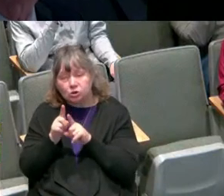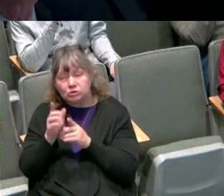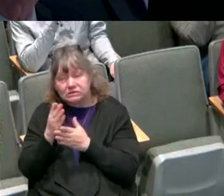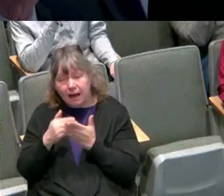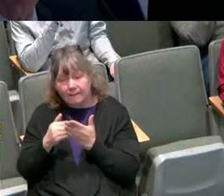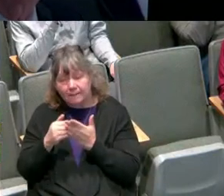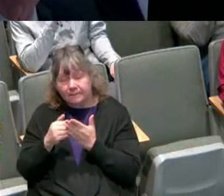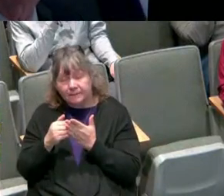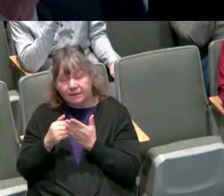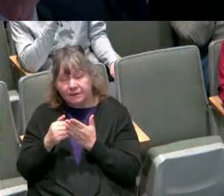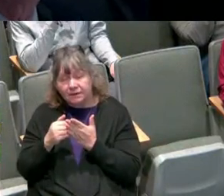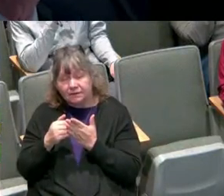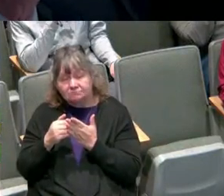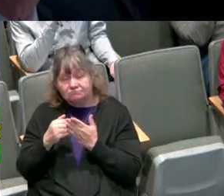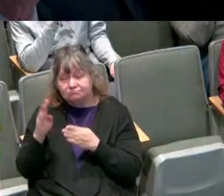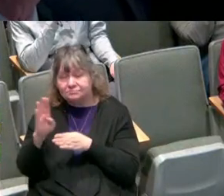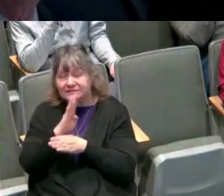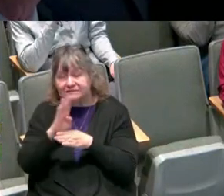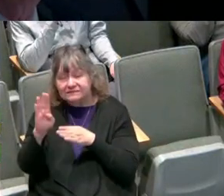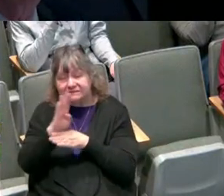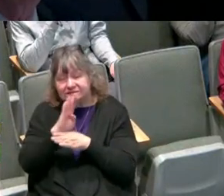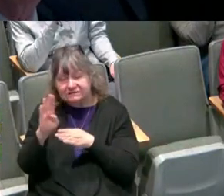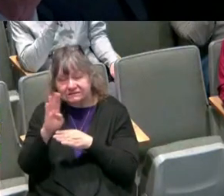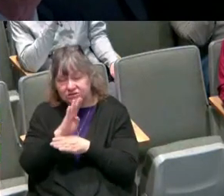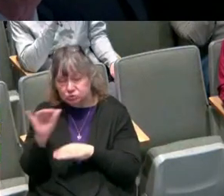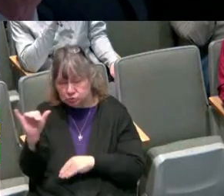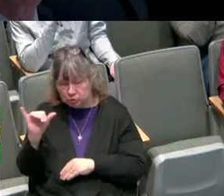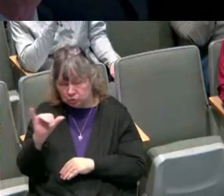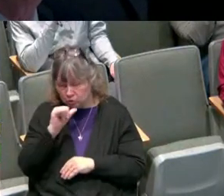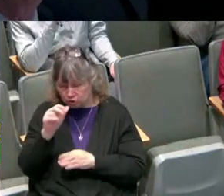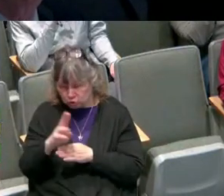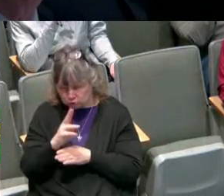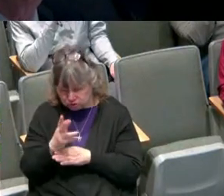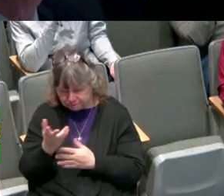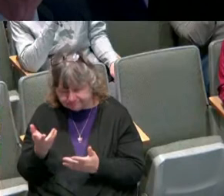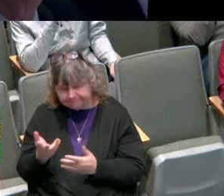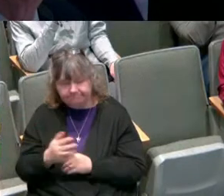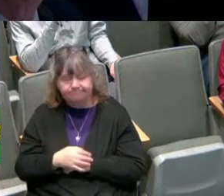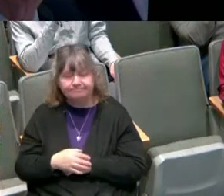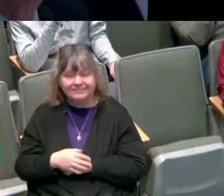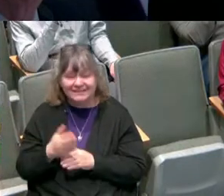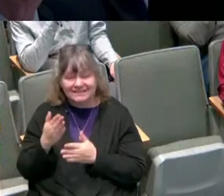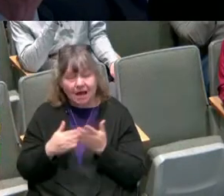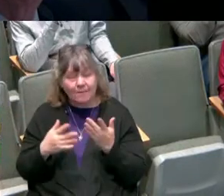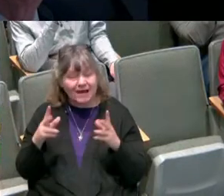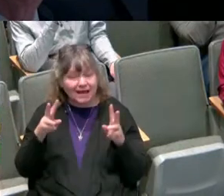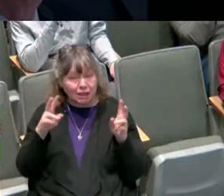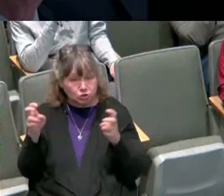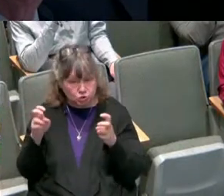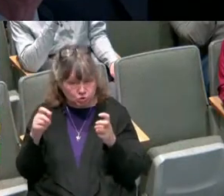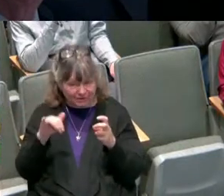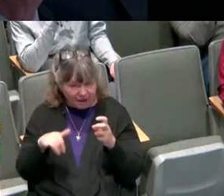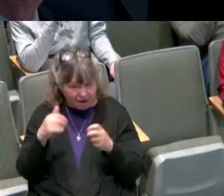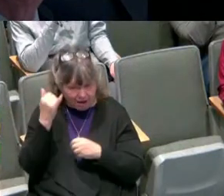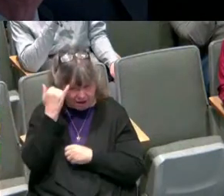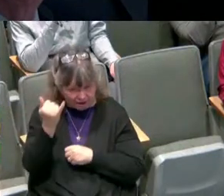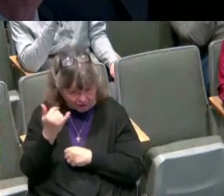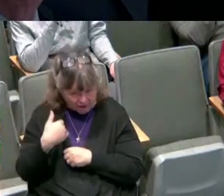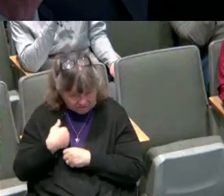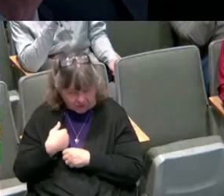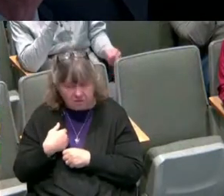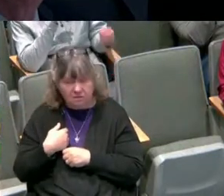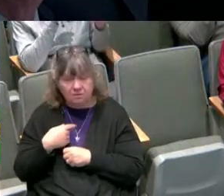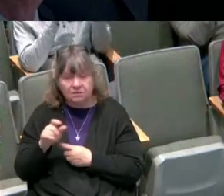limited commercial space may fit in there as well there are some major issues with that concept